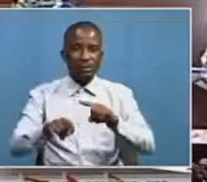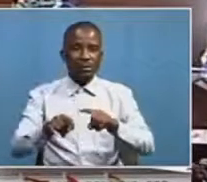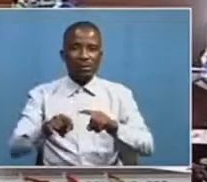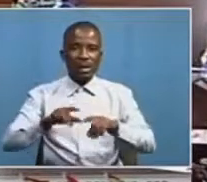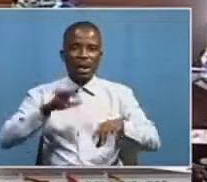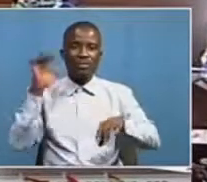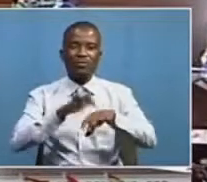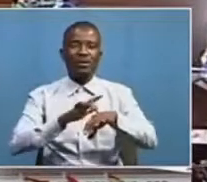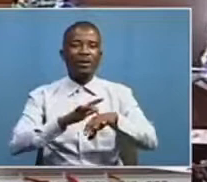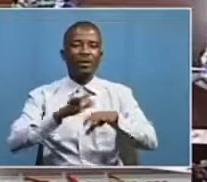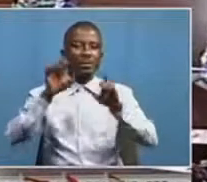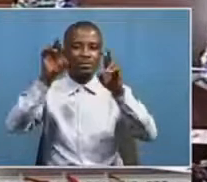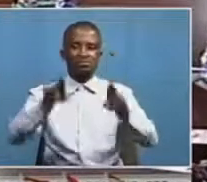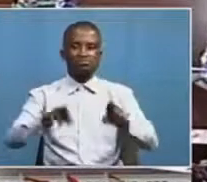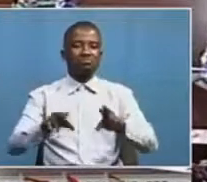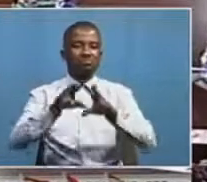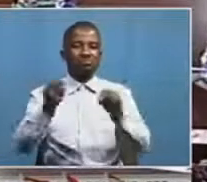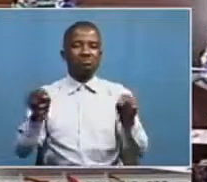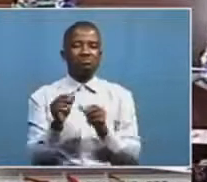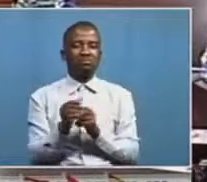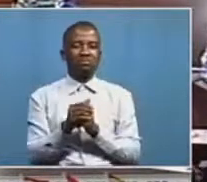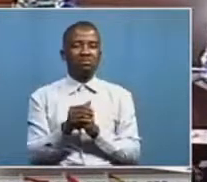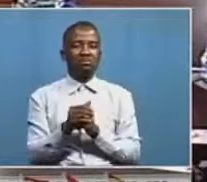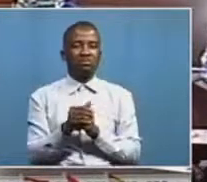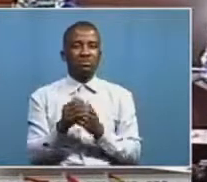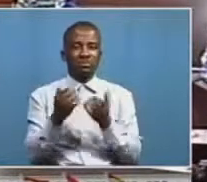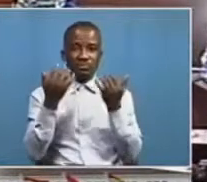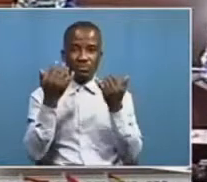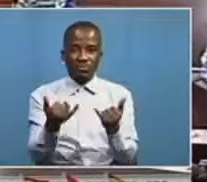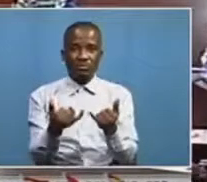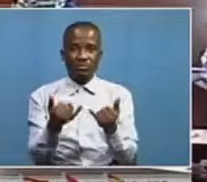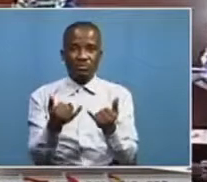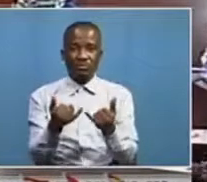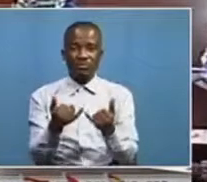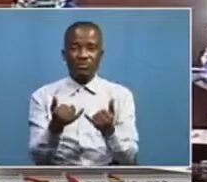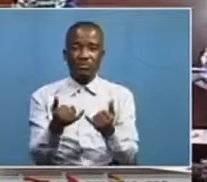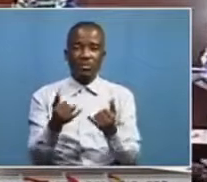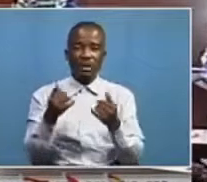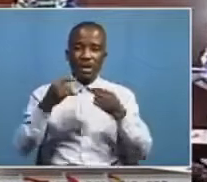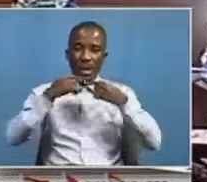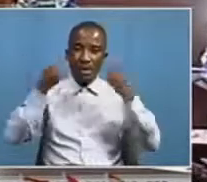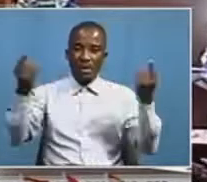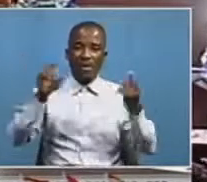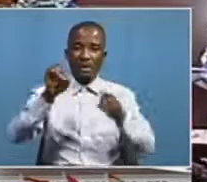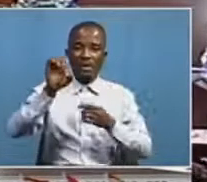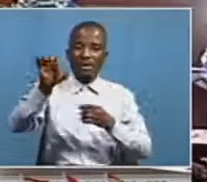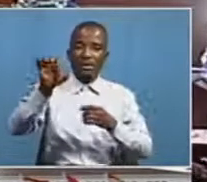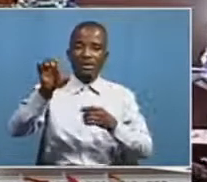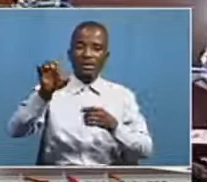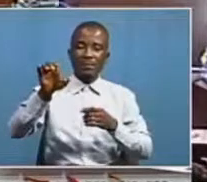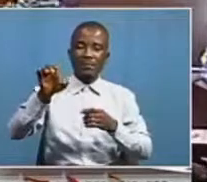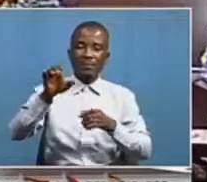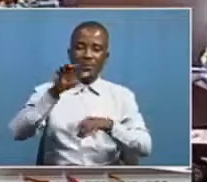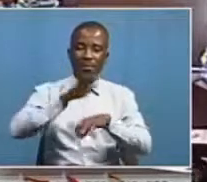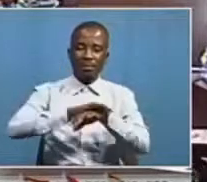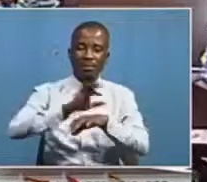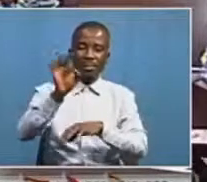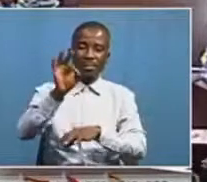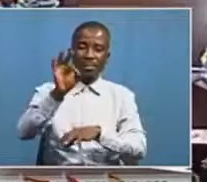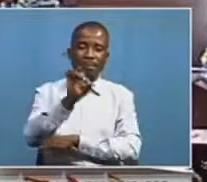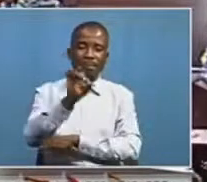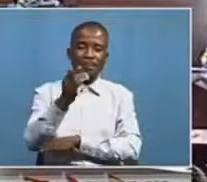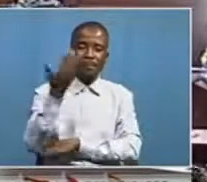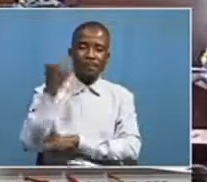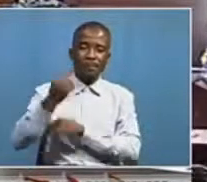valid votes of the people. Having held that the declaration by the chairperson of first respondent on 9th of December